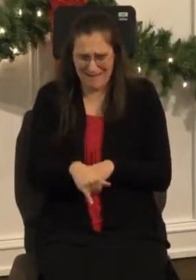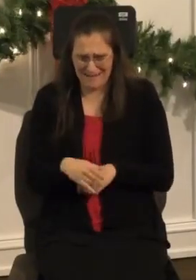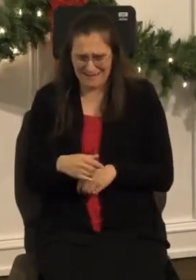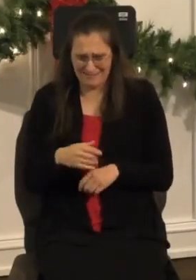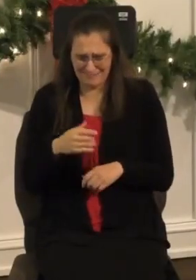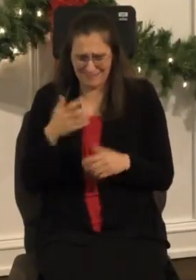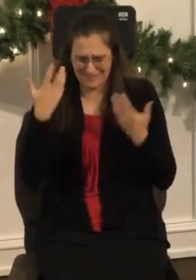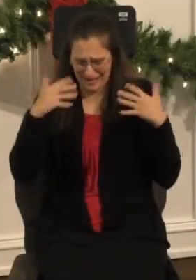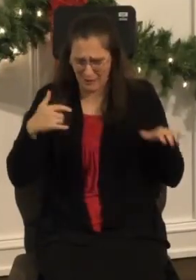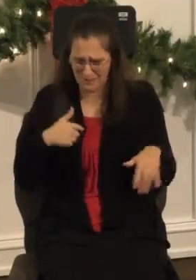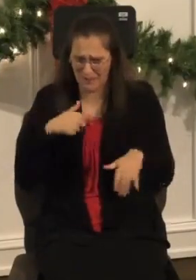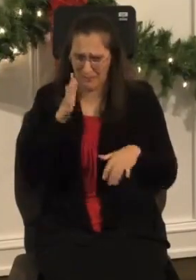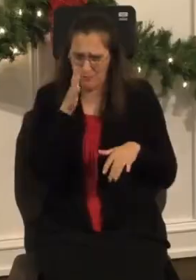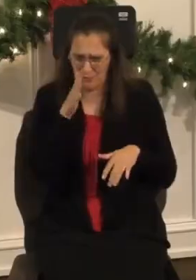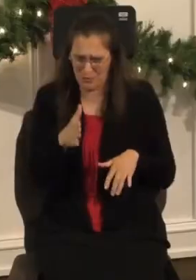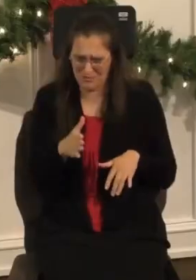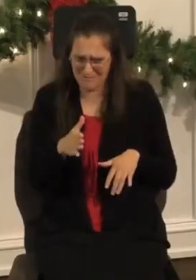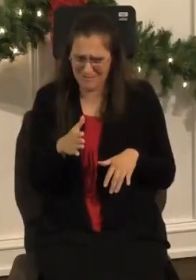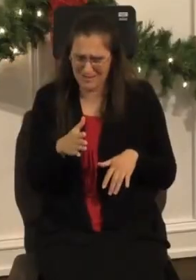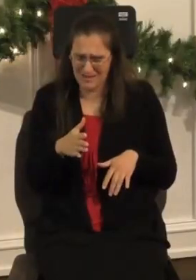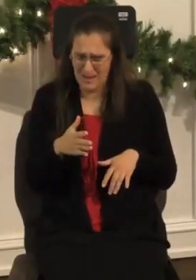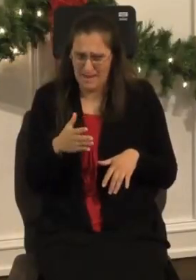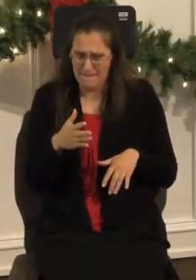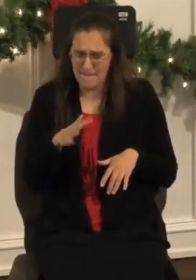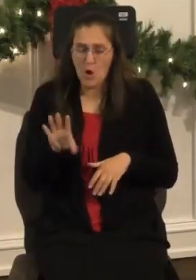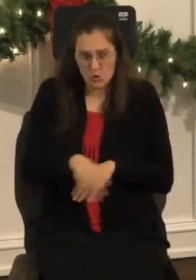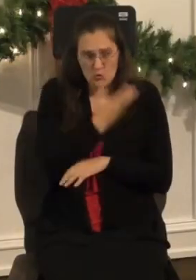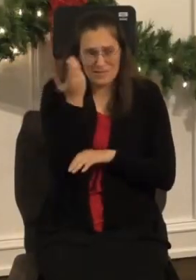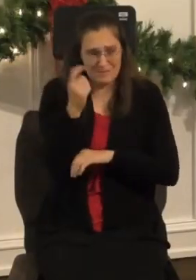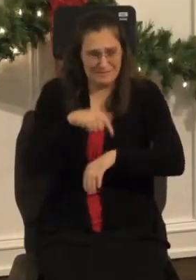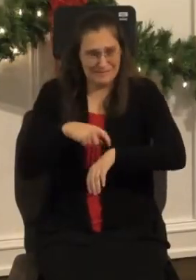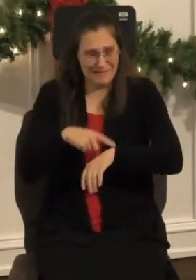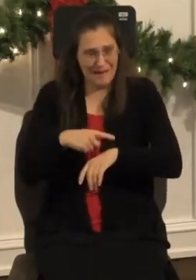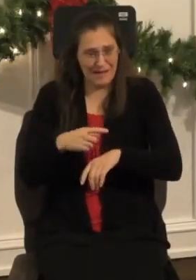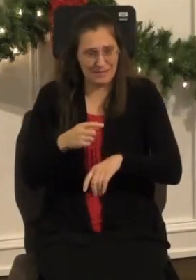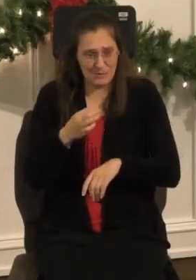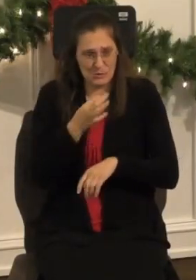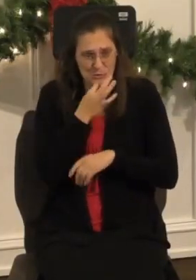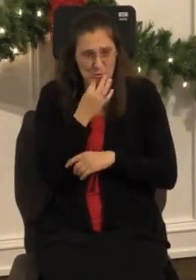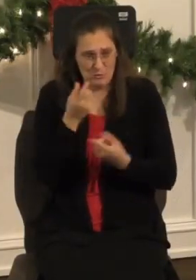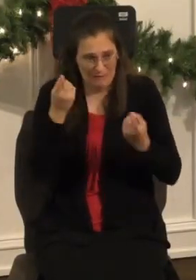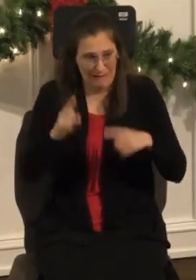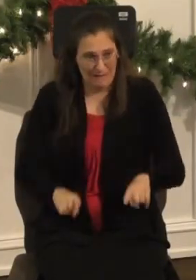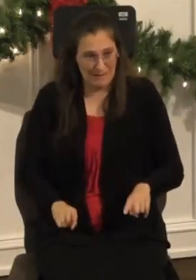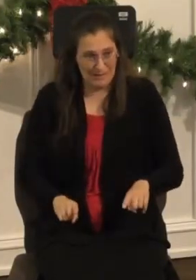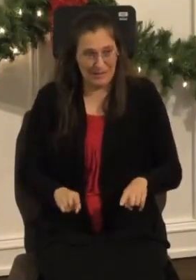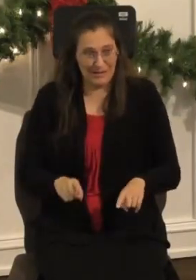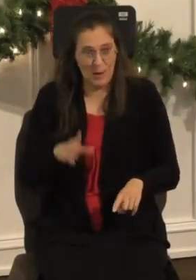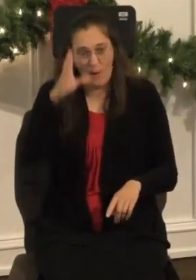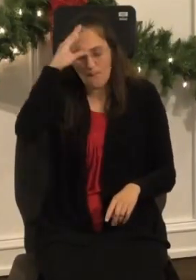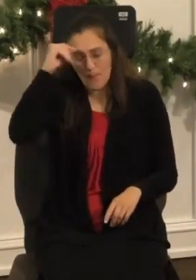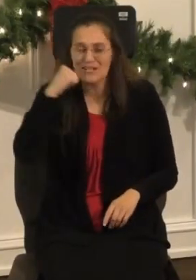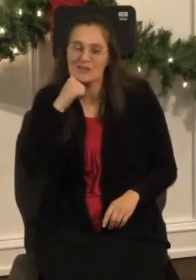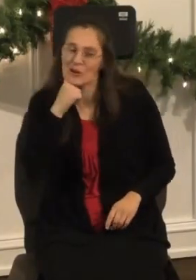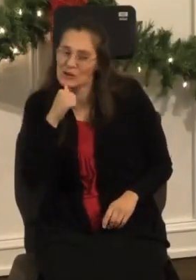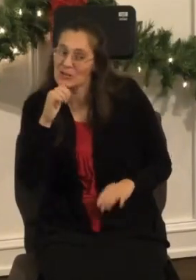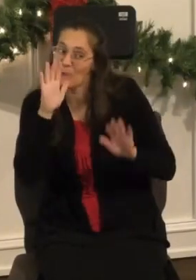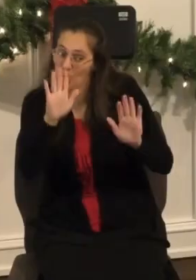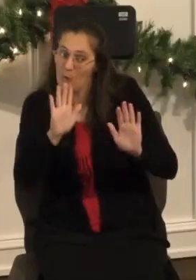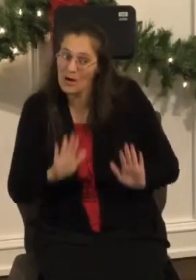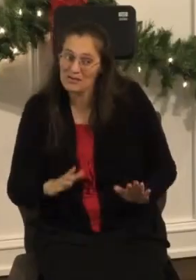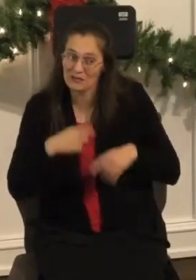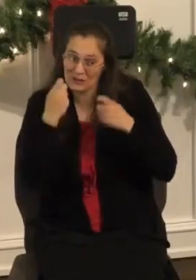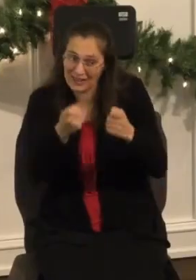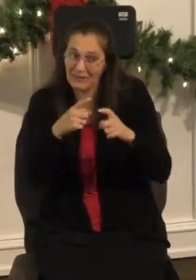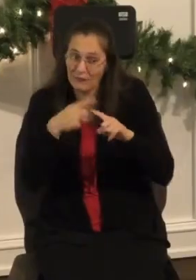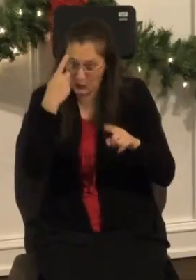coming up soon. Maybe, boys and girls, this would be a good gift to give your parents.